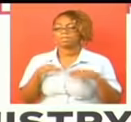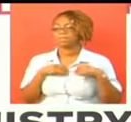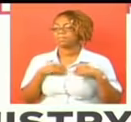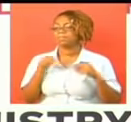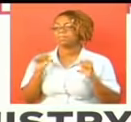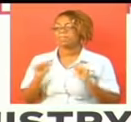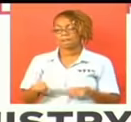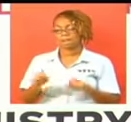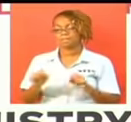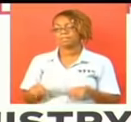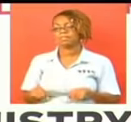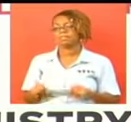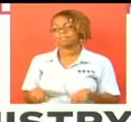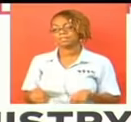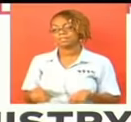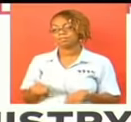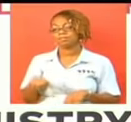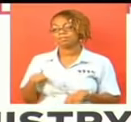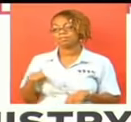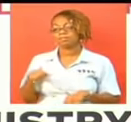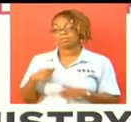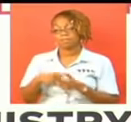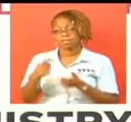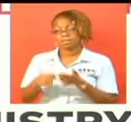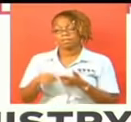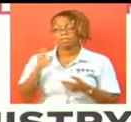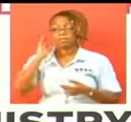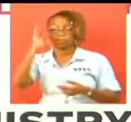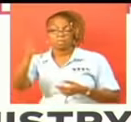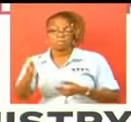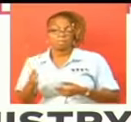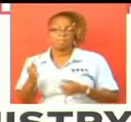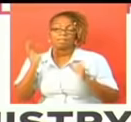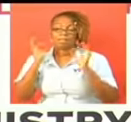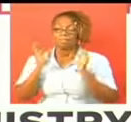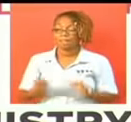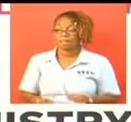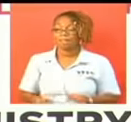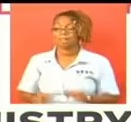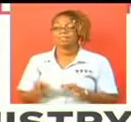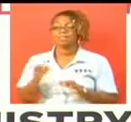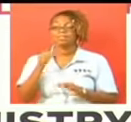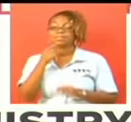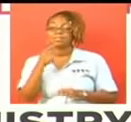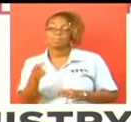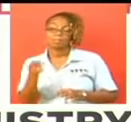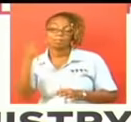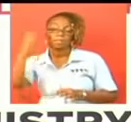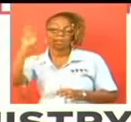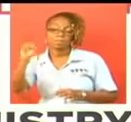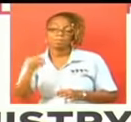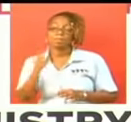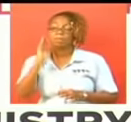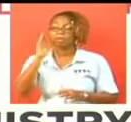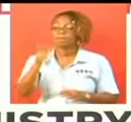is a decision and an announcement that will be given or made at prime ministerial or ministerial